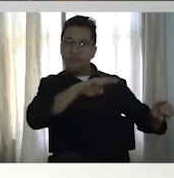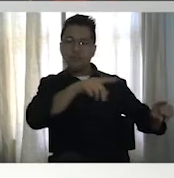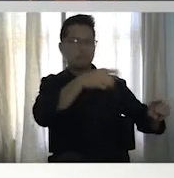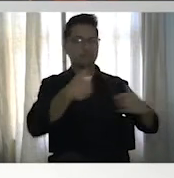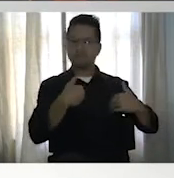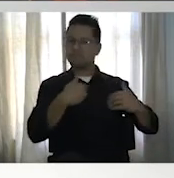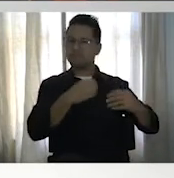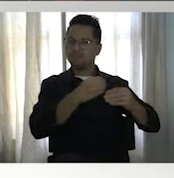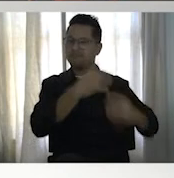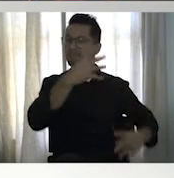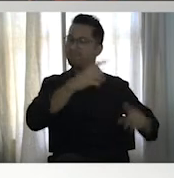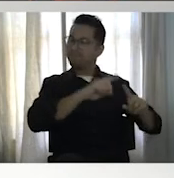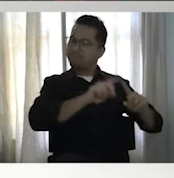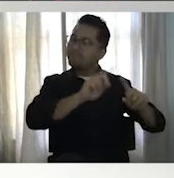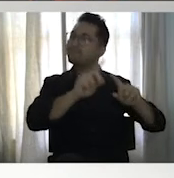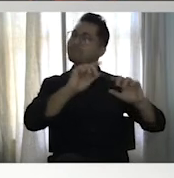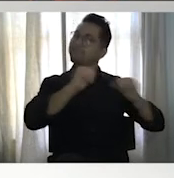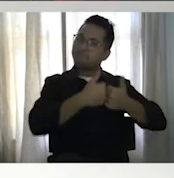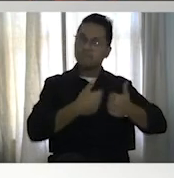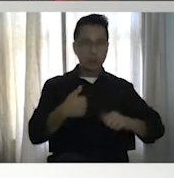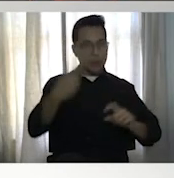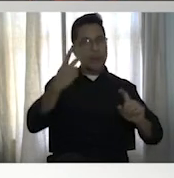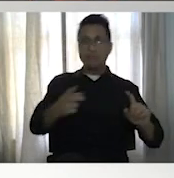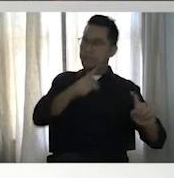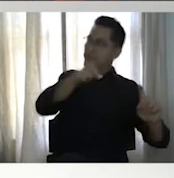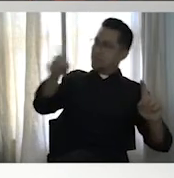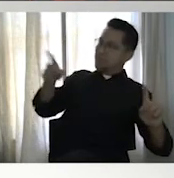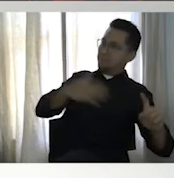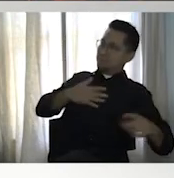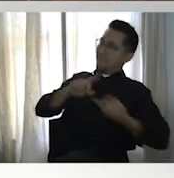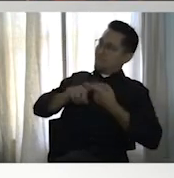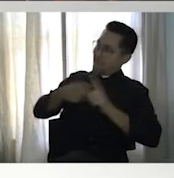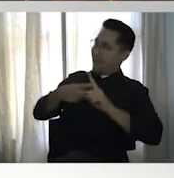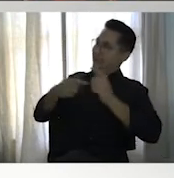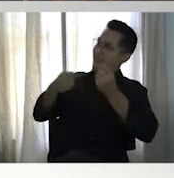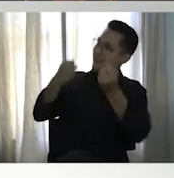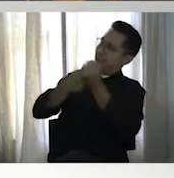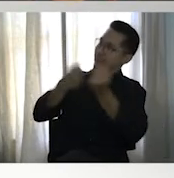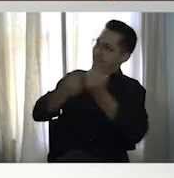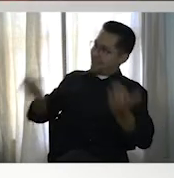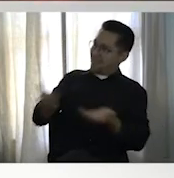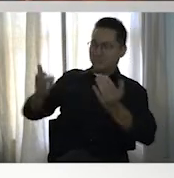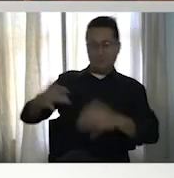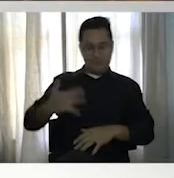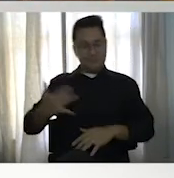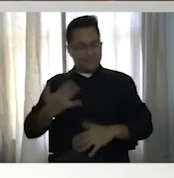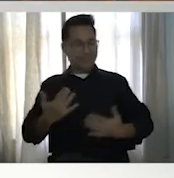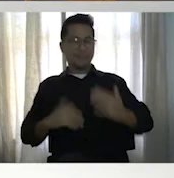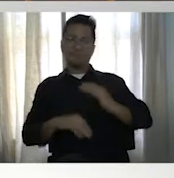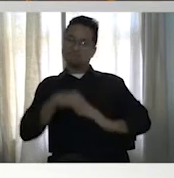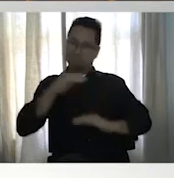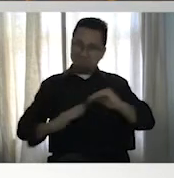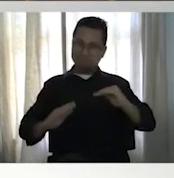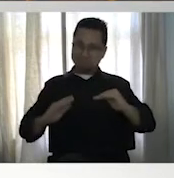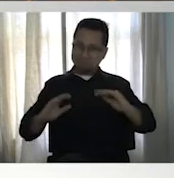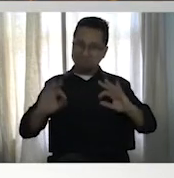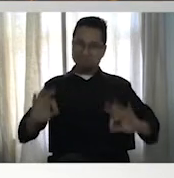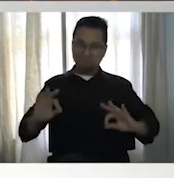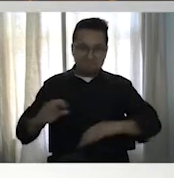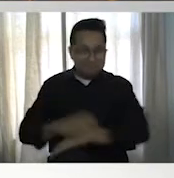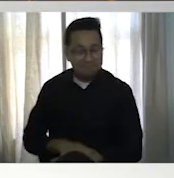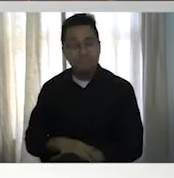multiple challenges. So I'm seeing my peeps here. Some really kind of makes me feel at home. We